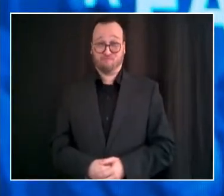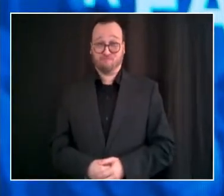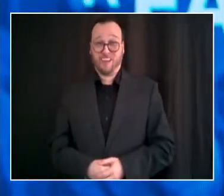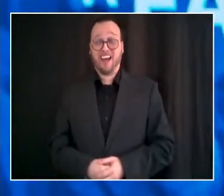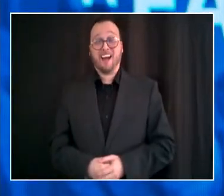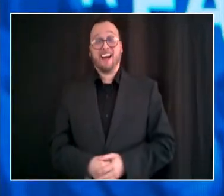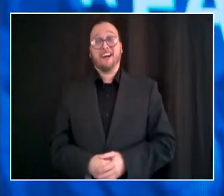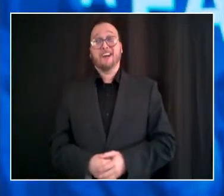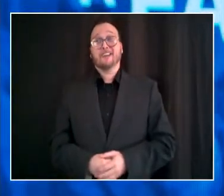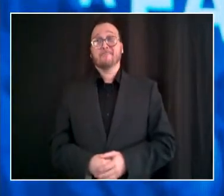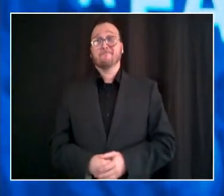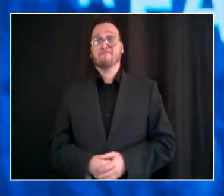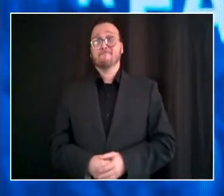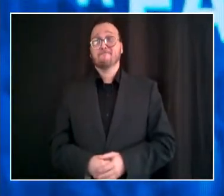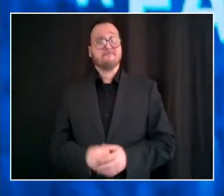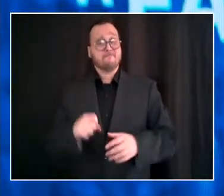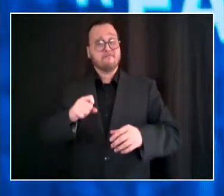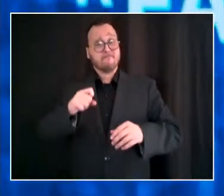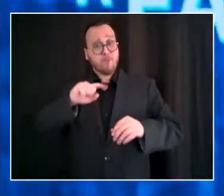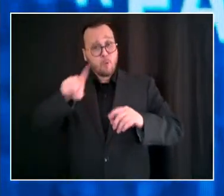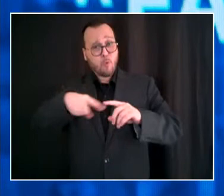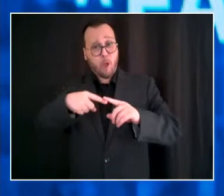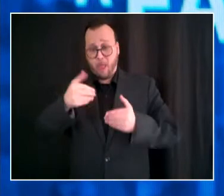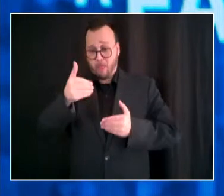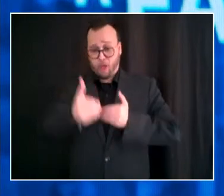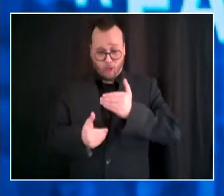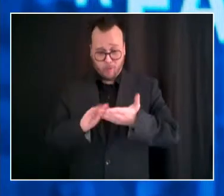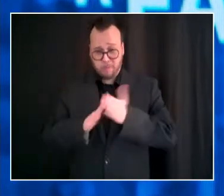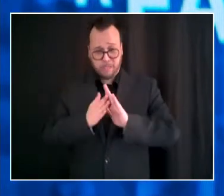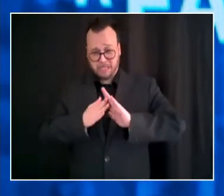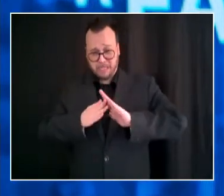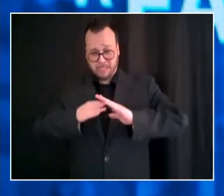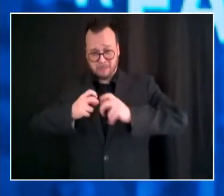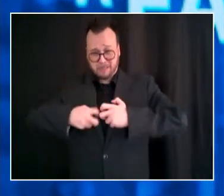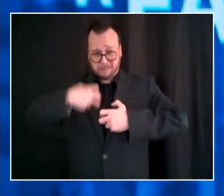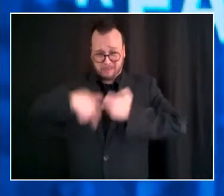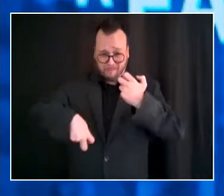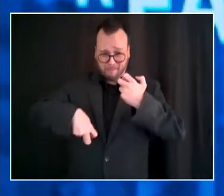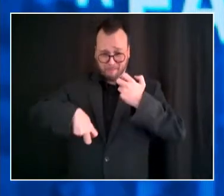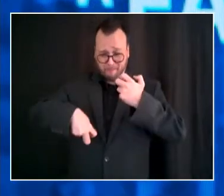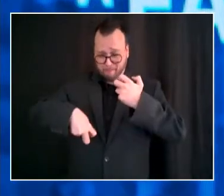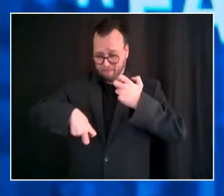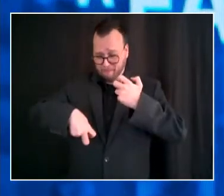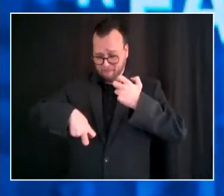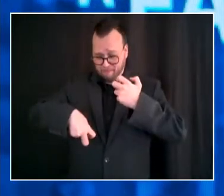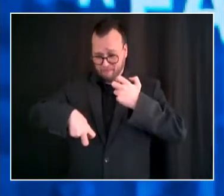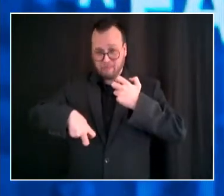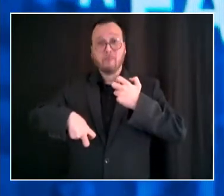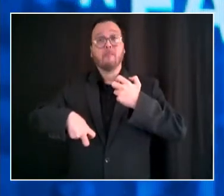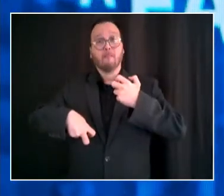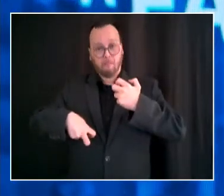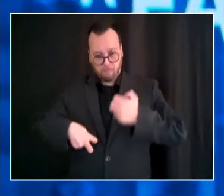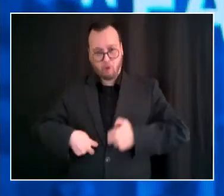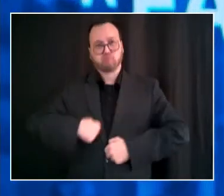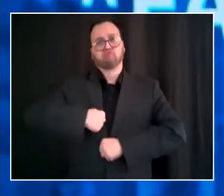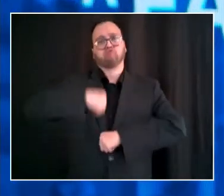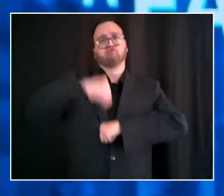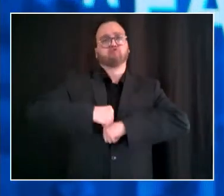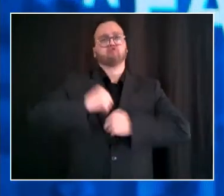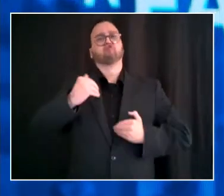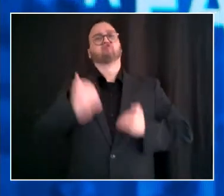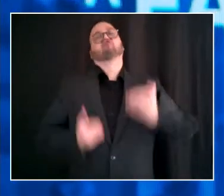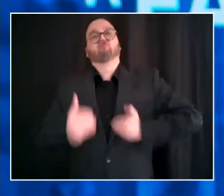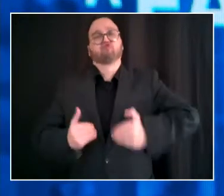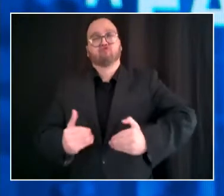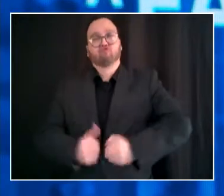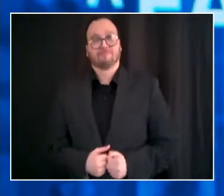And when the going gets tough, the tough gets going. This